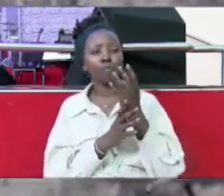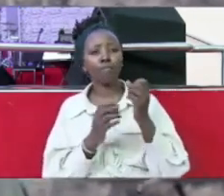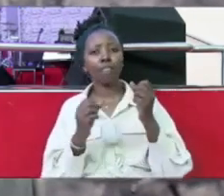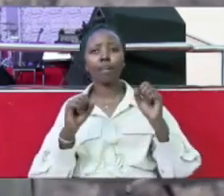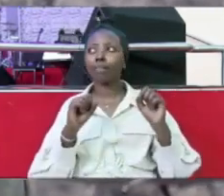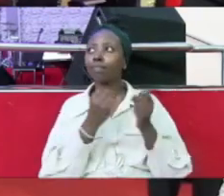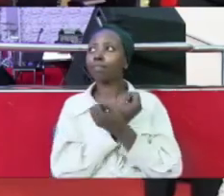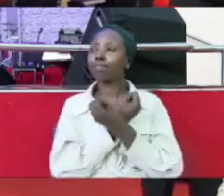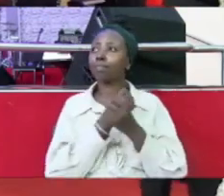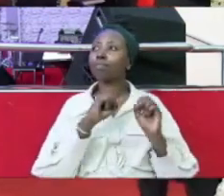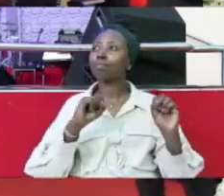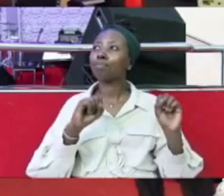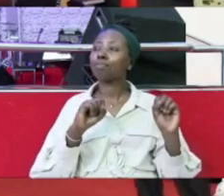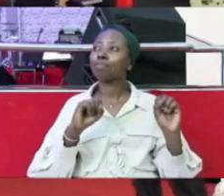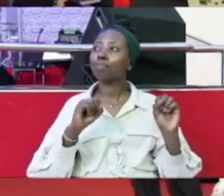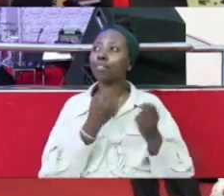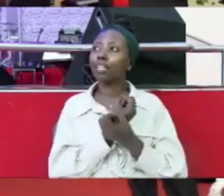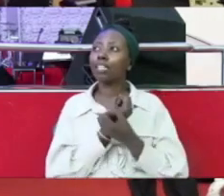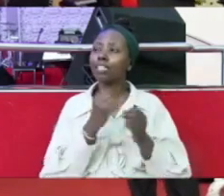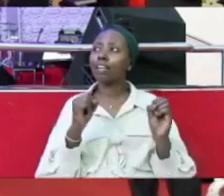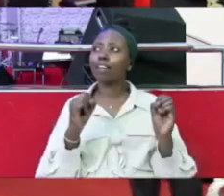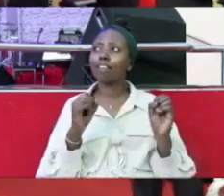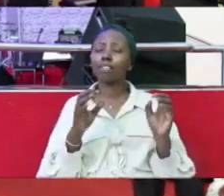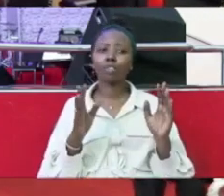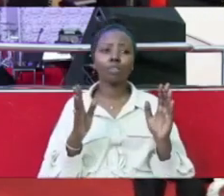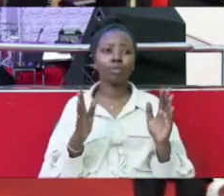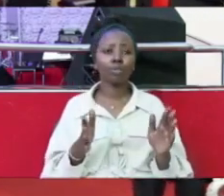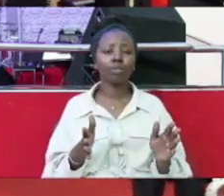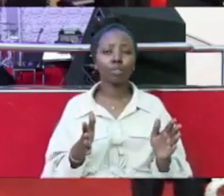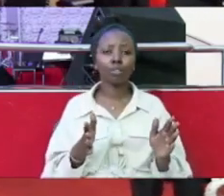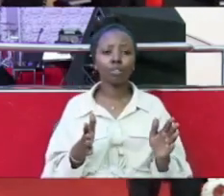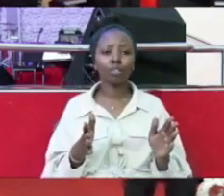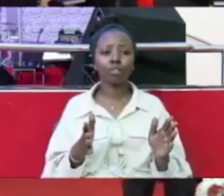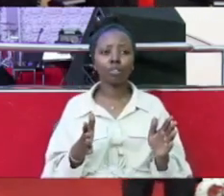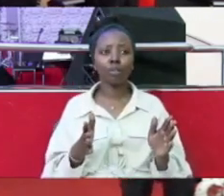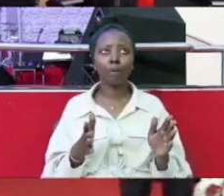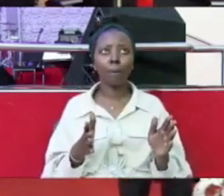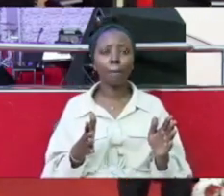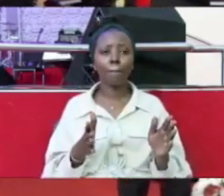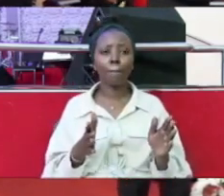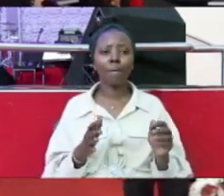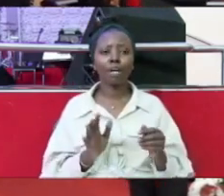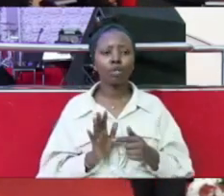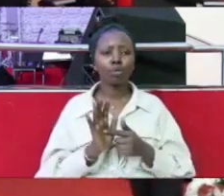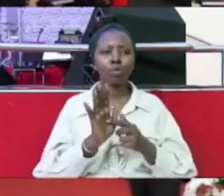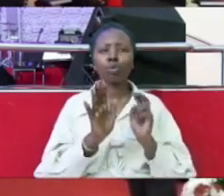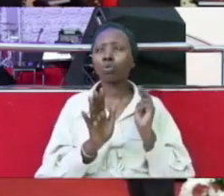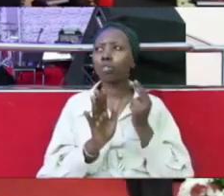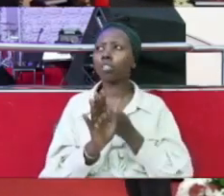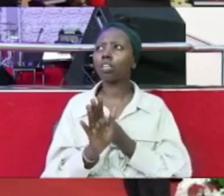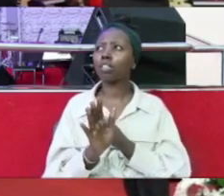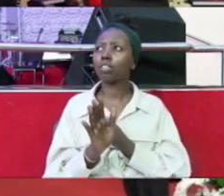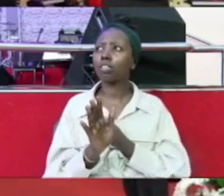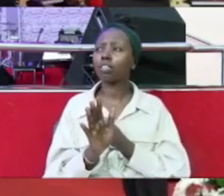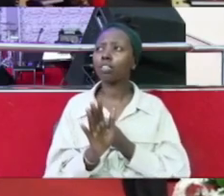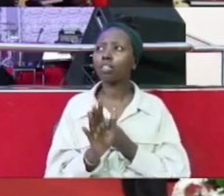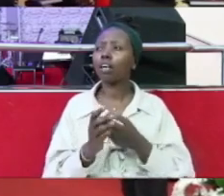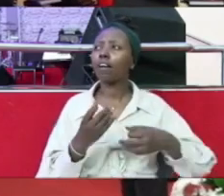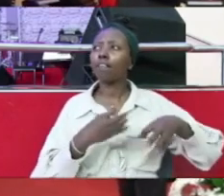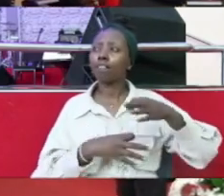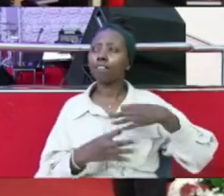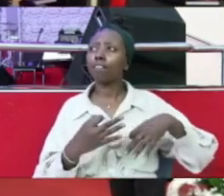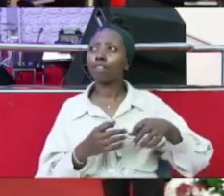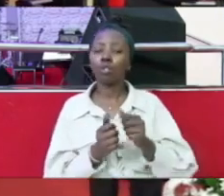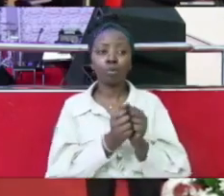us into a relationship with Jesus Christ. Kwa wokovu unatuelekea katika uhusiano na Kristo. But fellowship with Christ and with